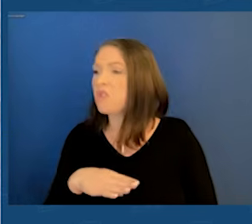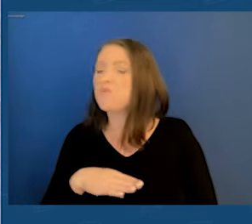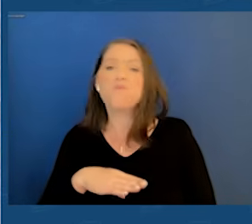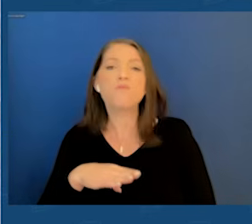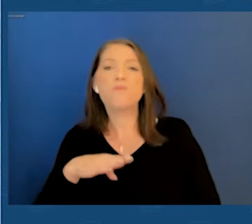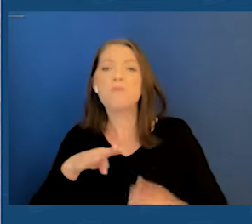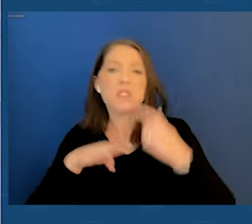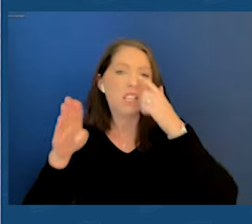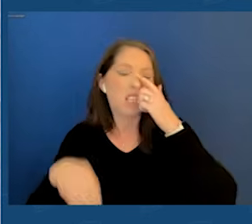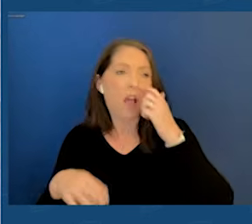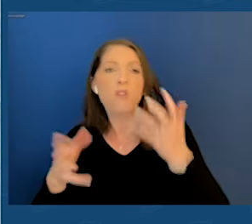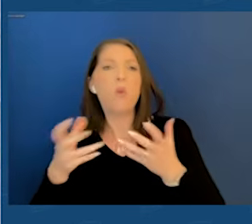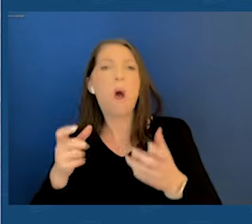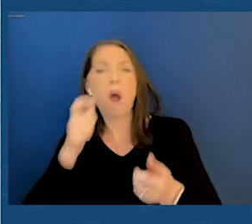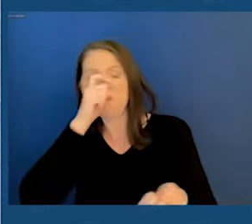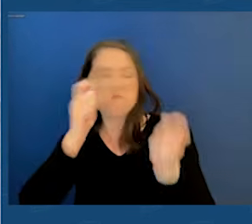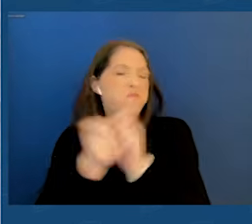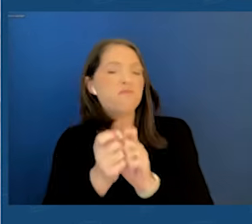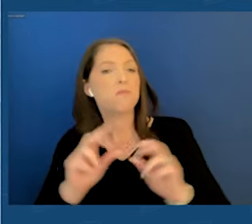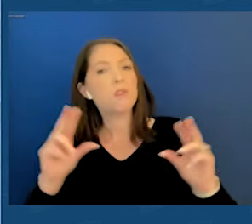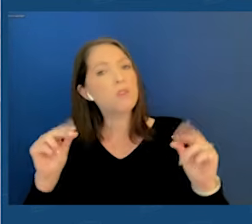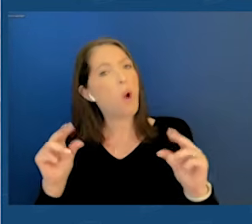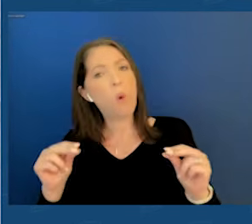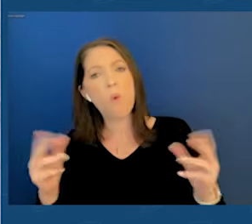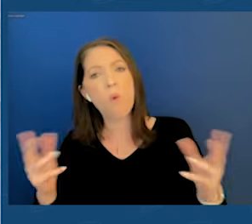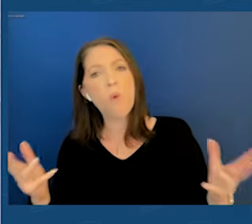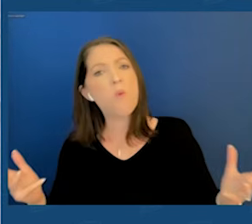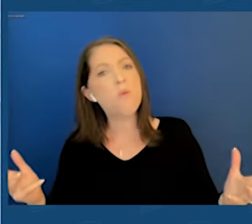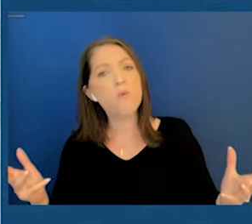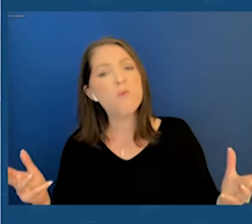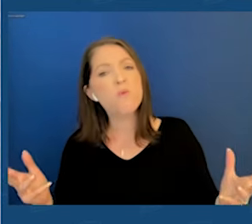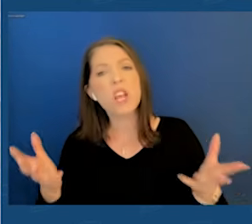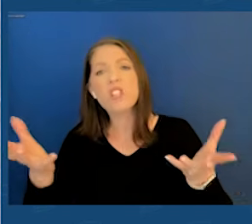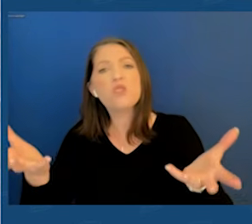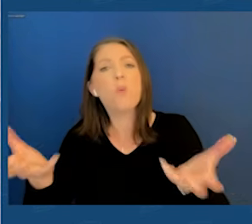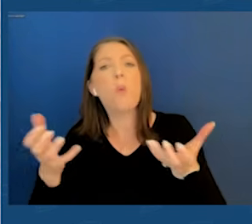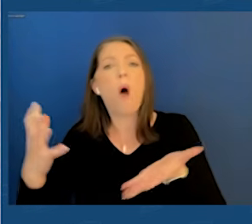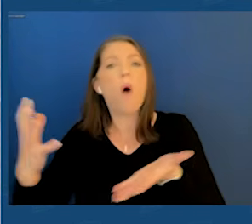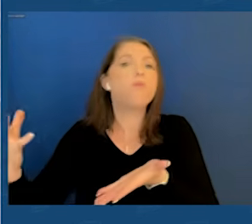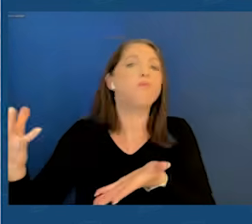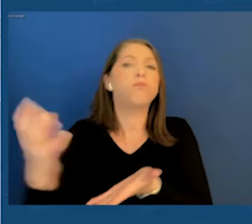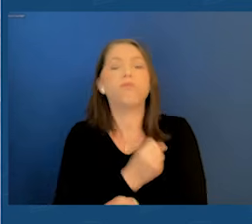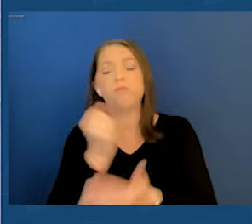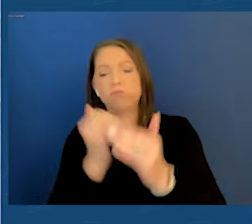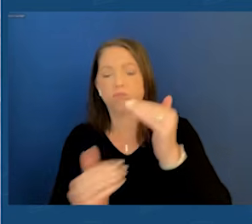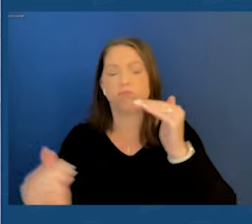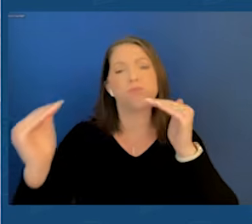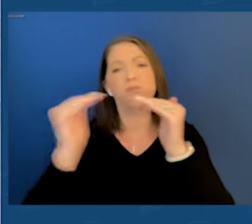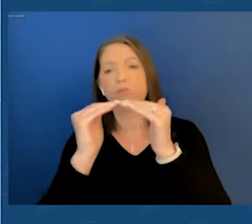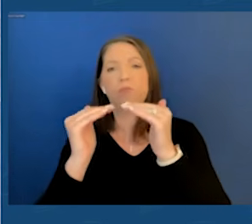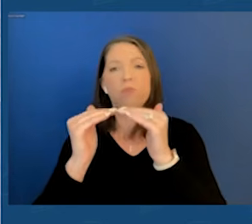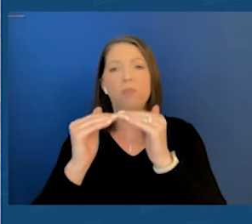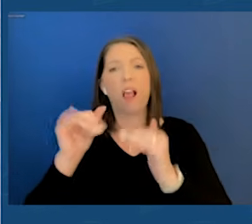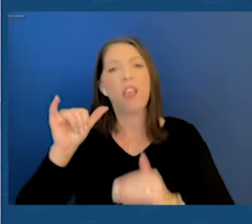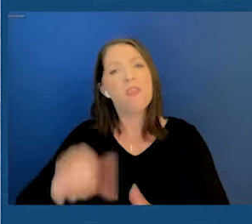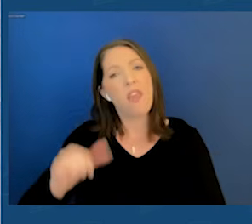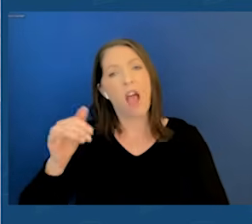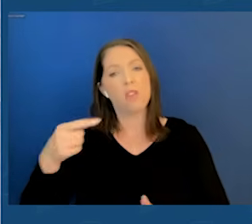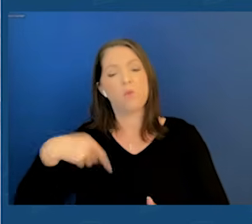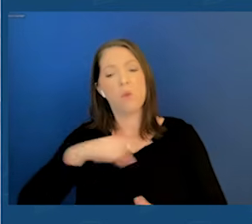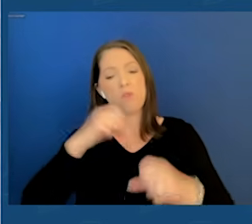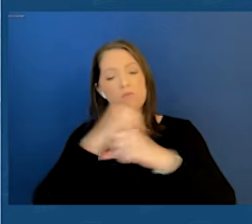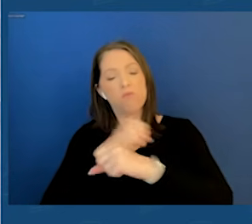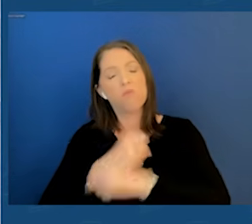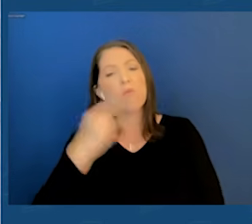type of revenge. All he wanted was a chance of equality. And that's what we're fighting for today,